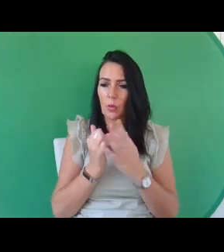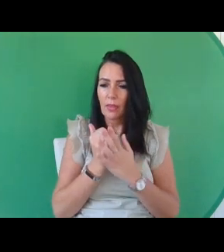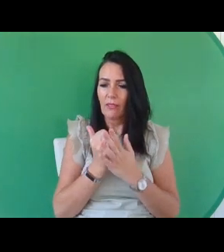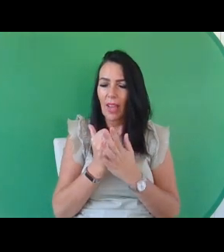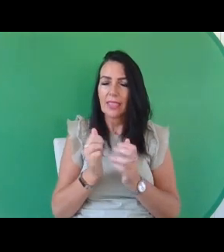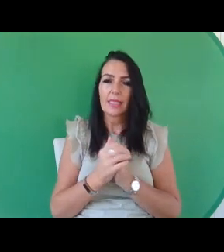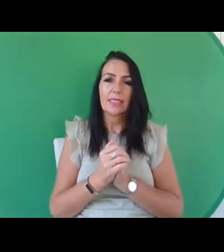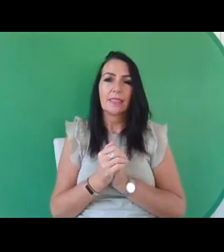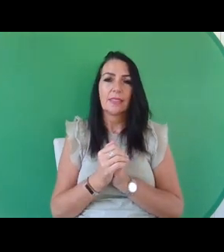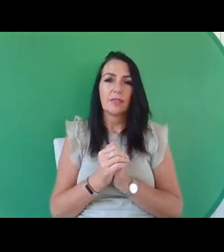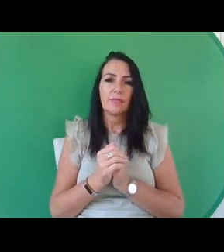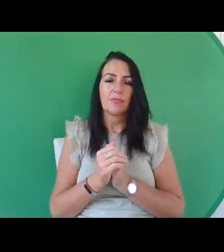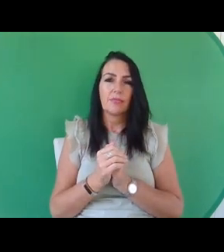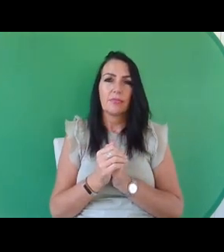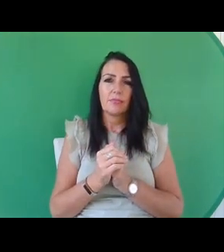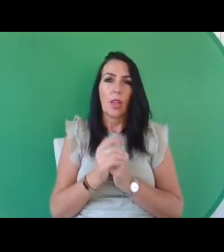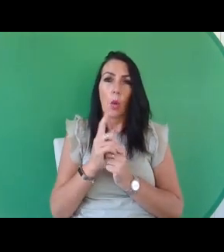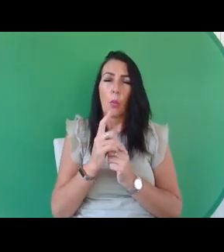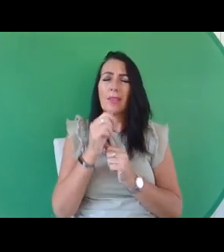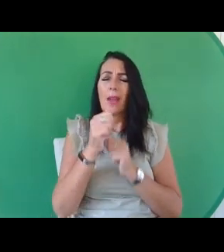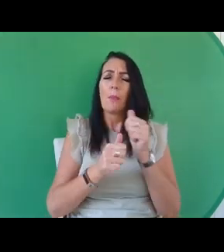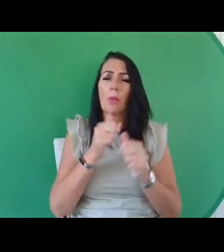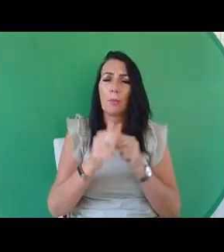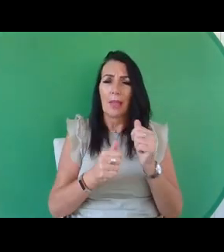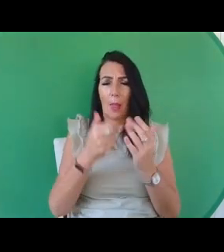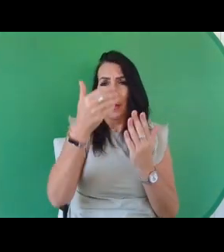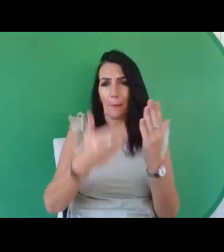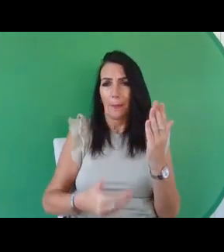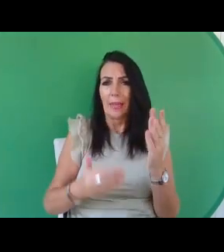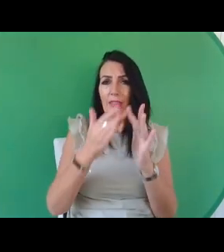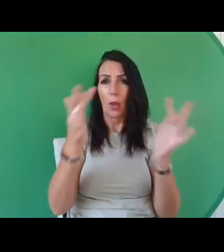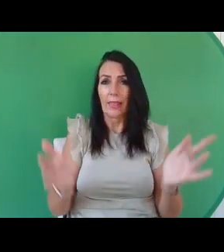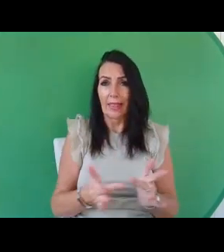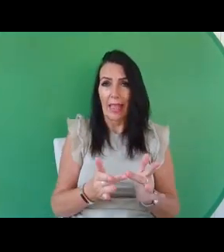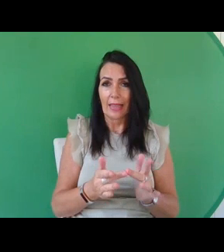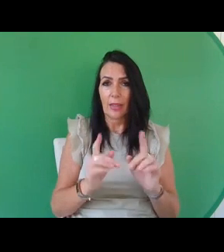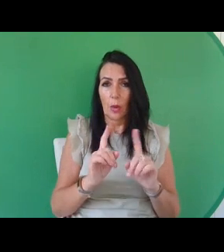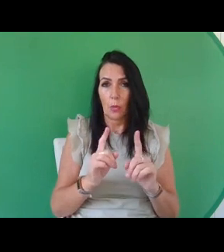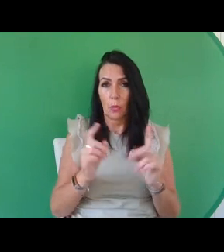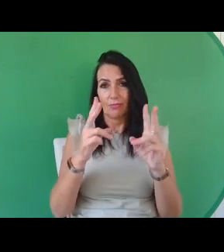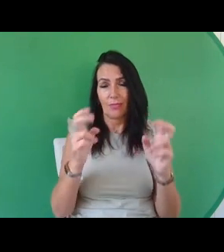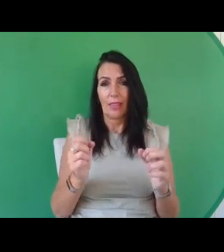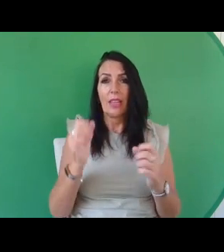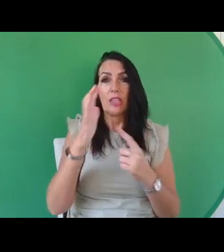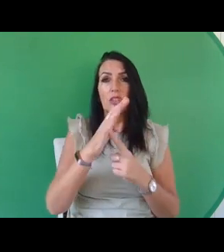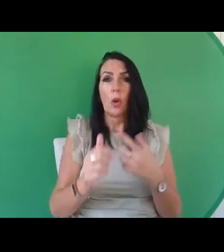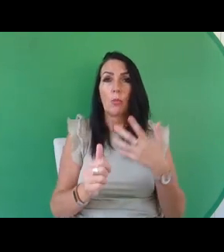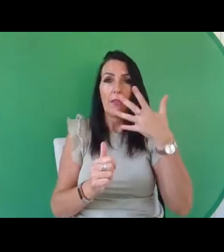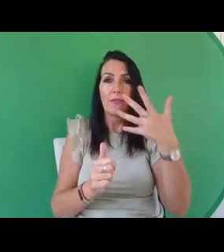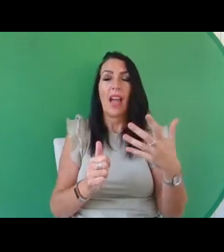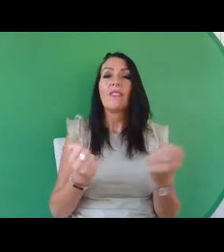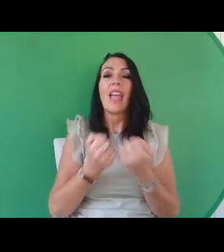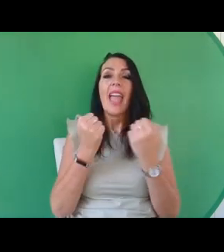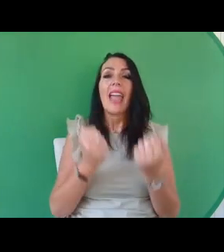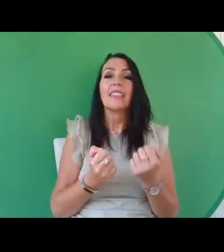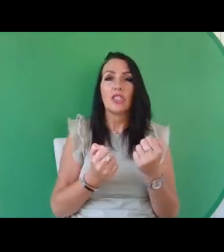One of this year's most popular pages, and the one with the highest engagement rate, was our top 5 energy consuming home